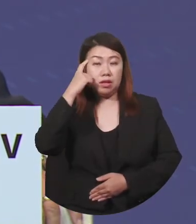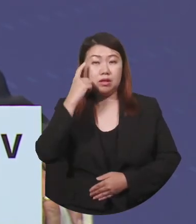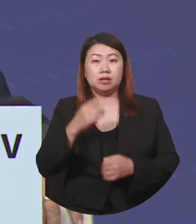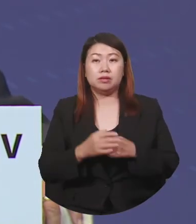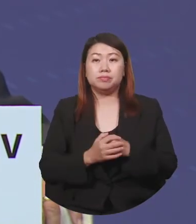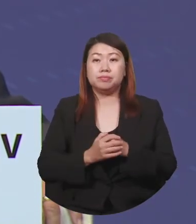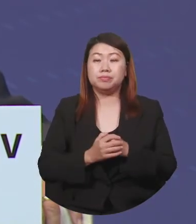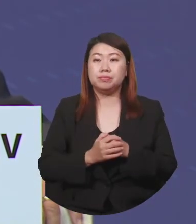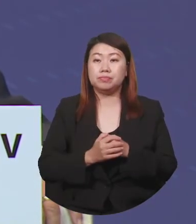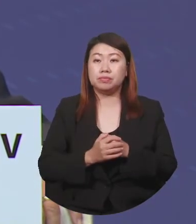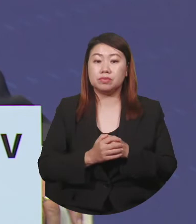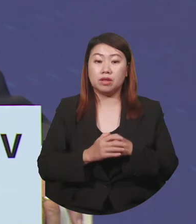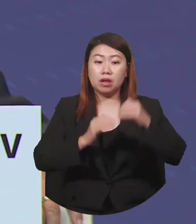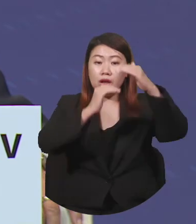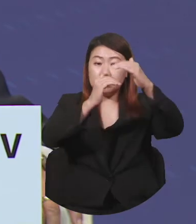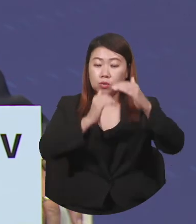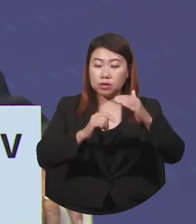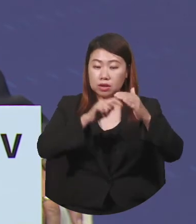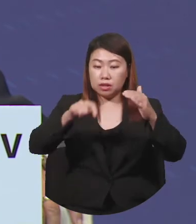this development cooperation